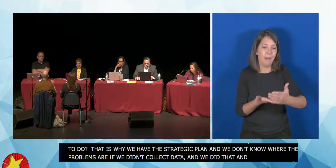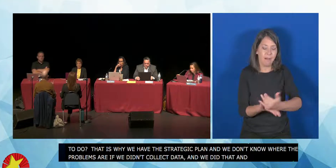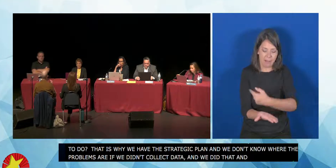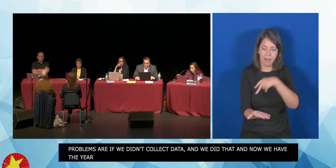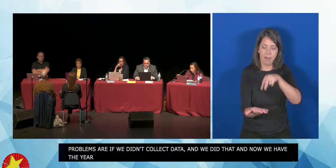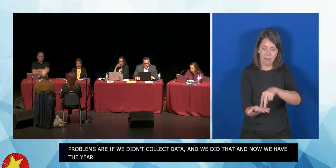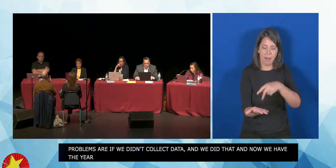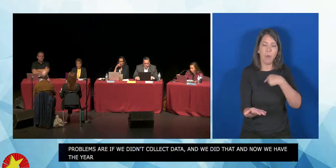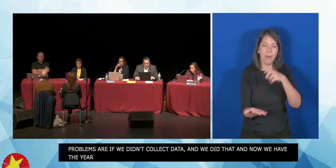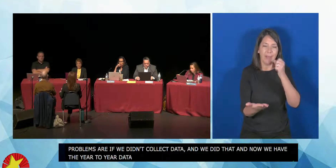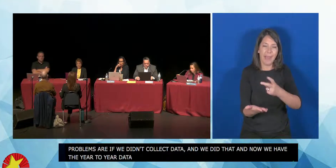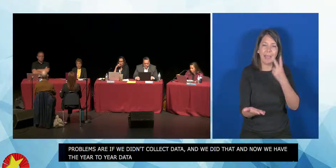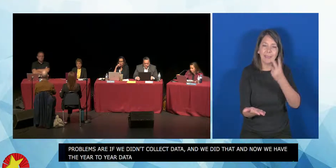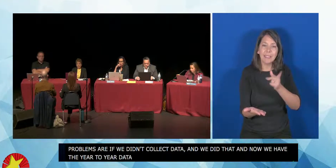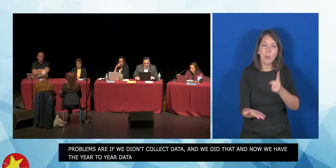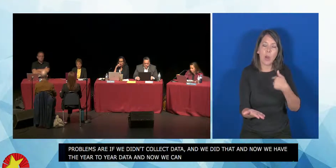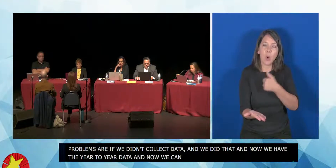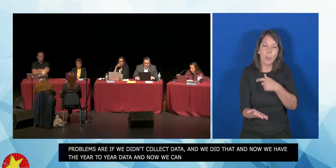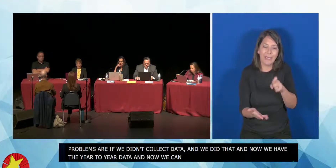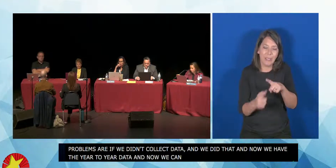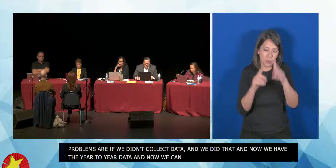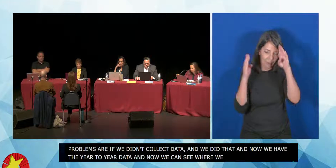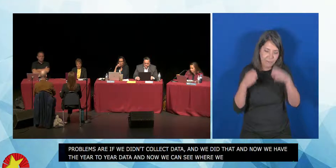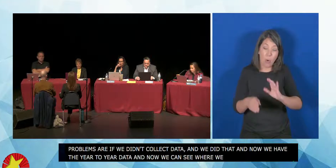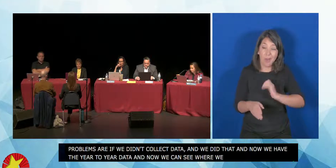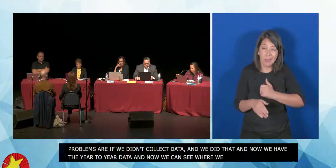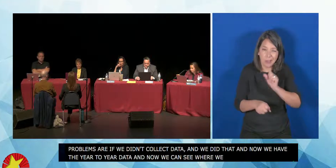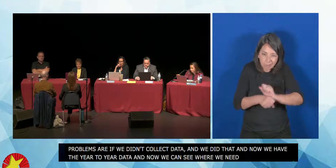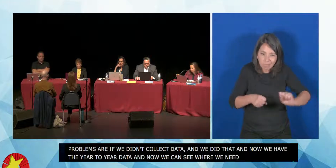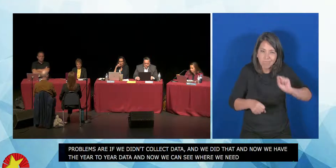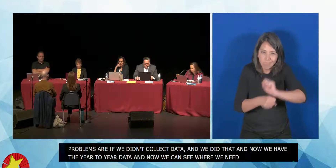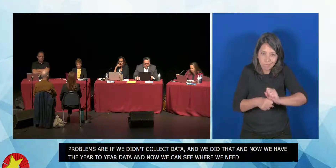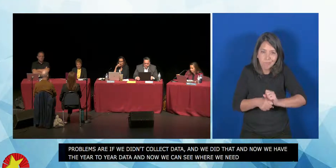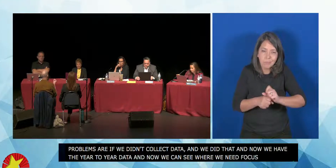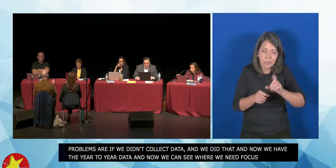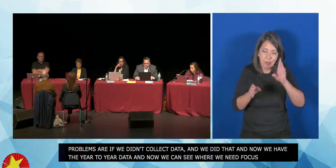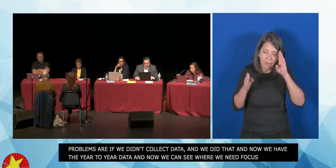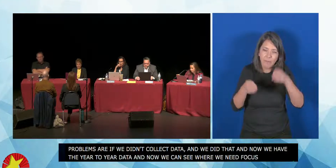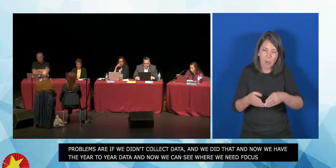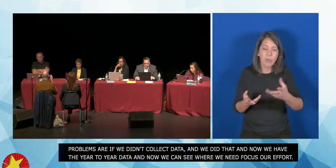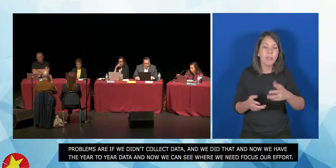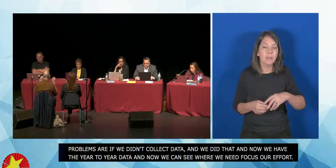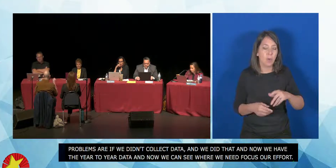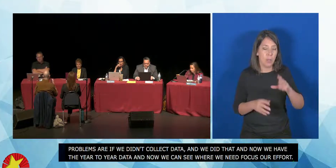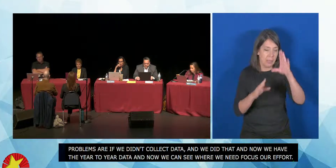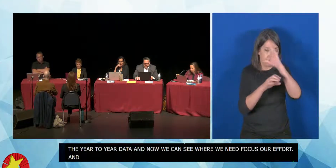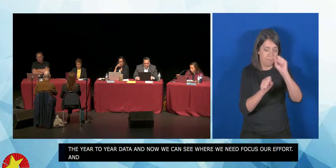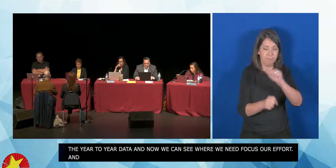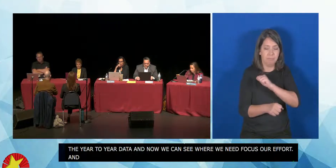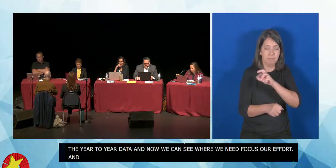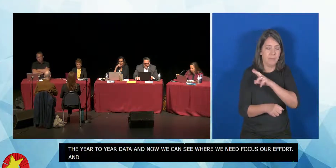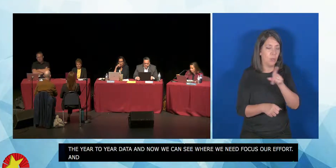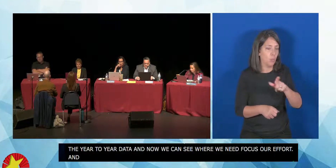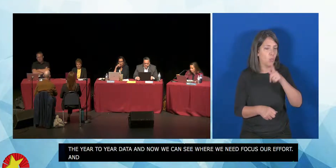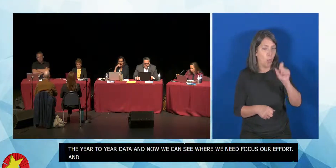our efforts. So obviously that's one of a few others here. And again, Superintendent Reichman, you don't have to speak to that right